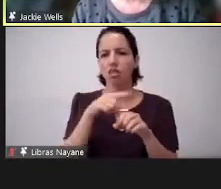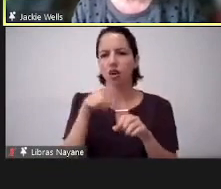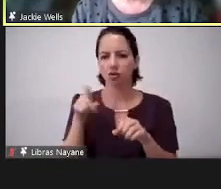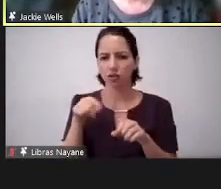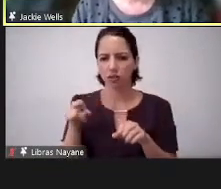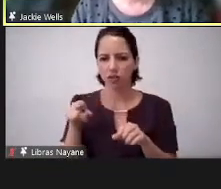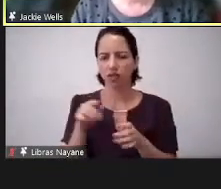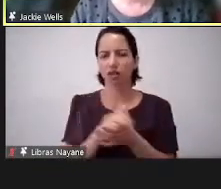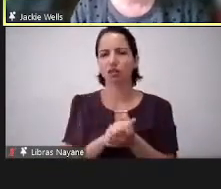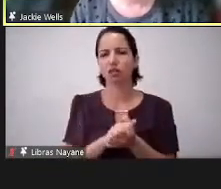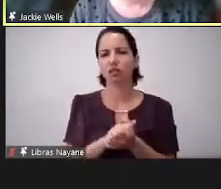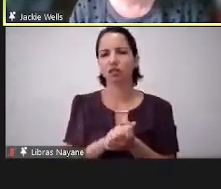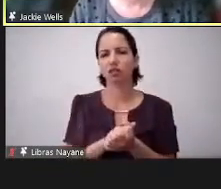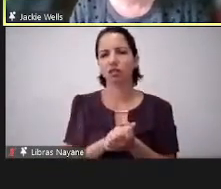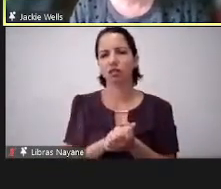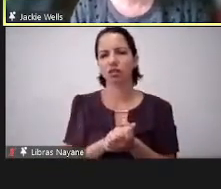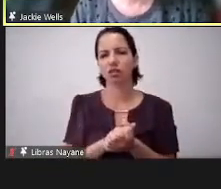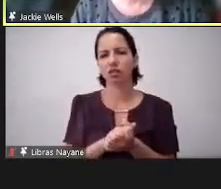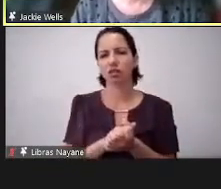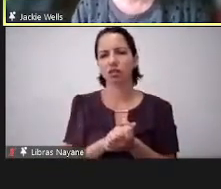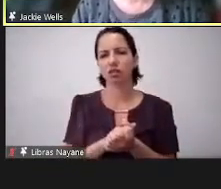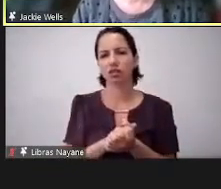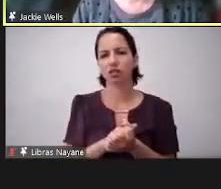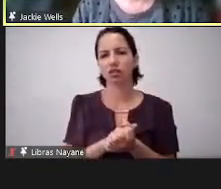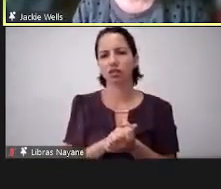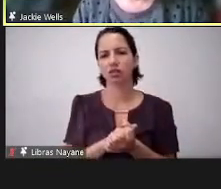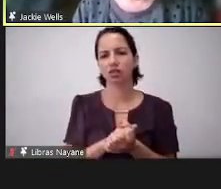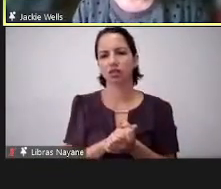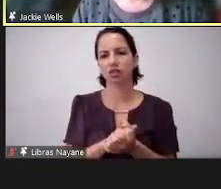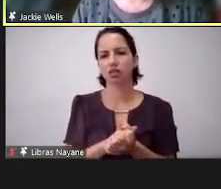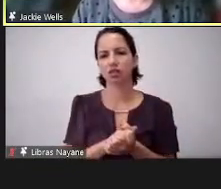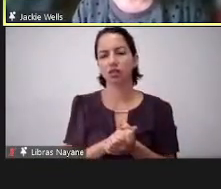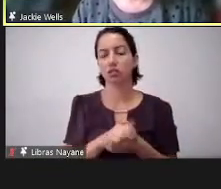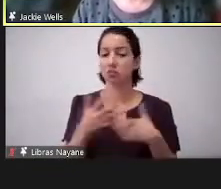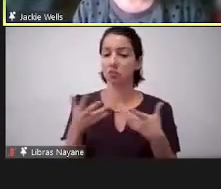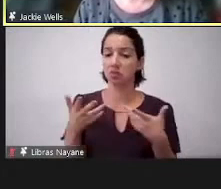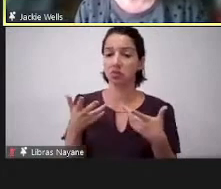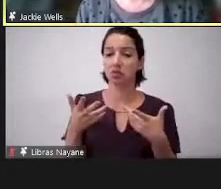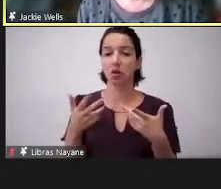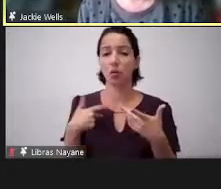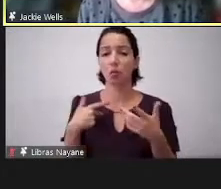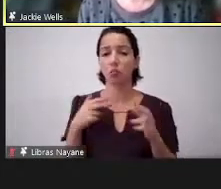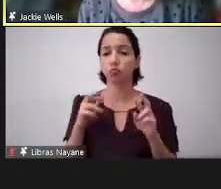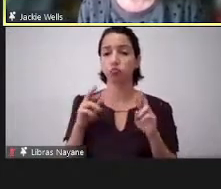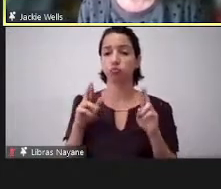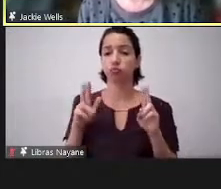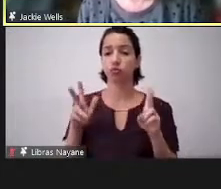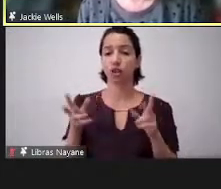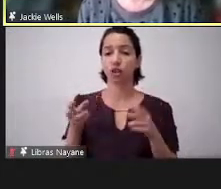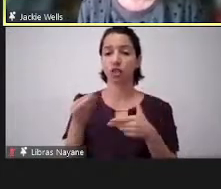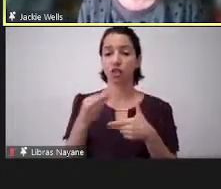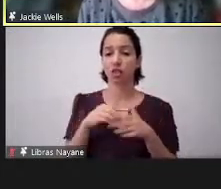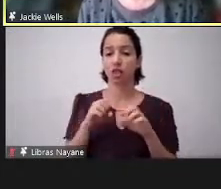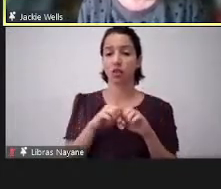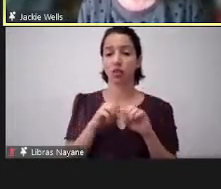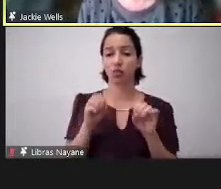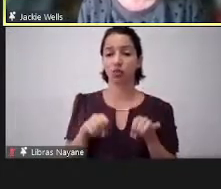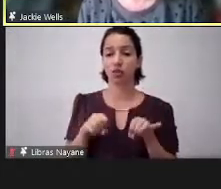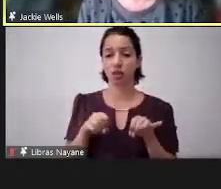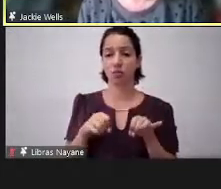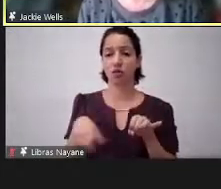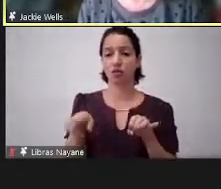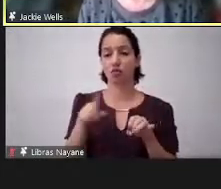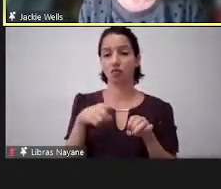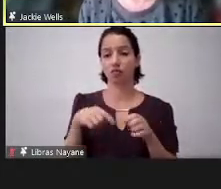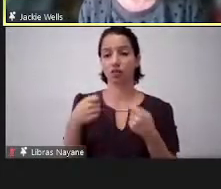nuances that are at play in each of those systems. And you have to look at each of them very carefully